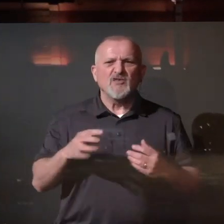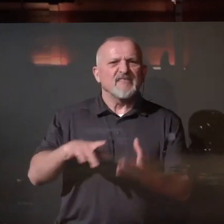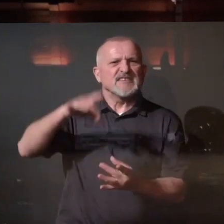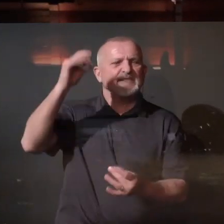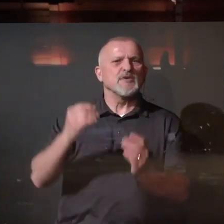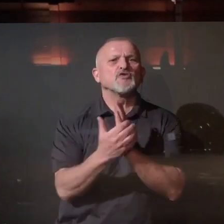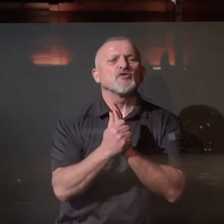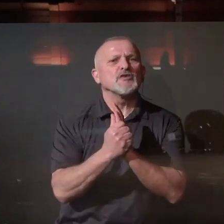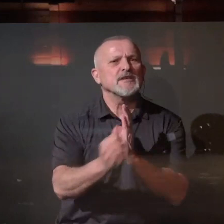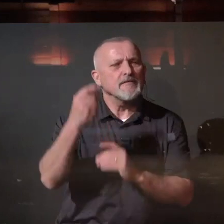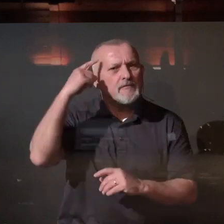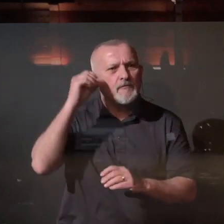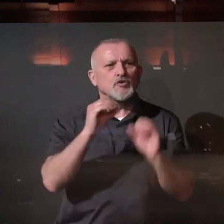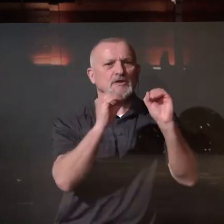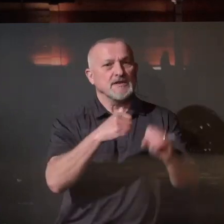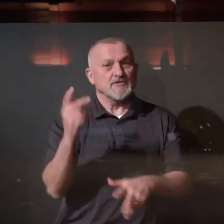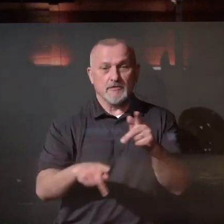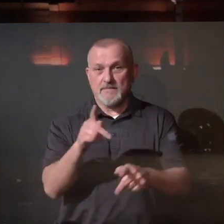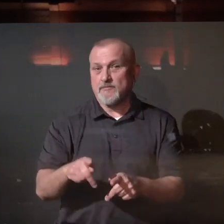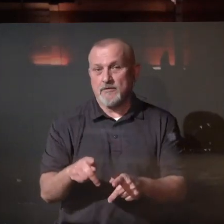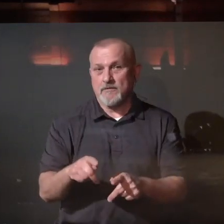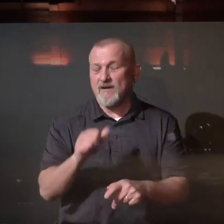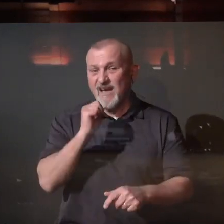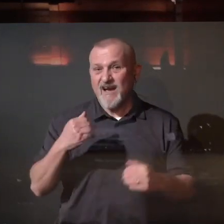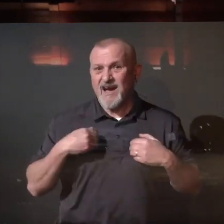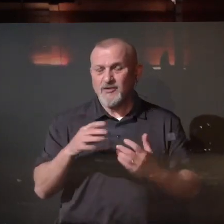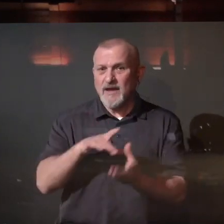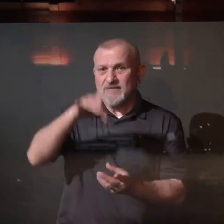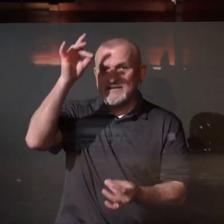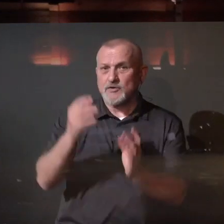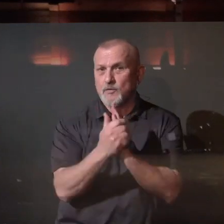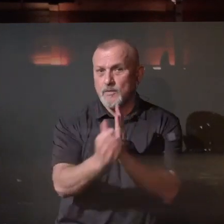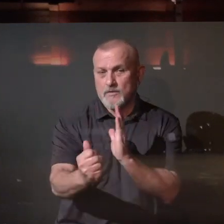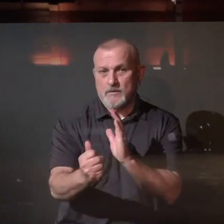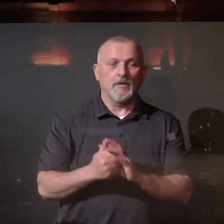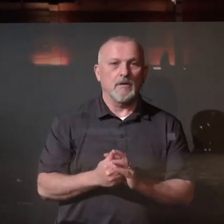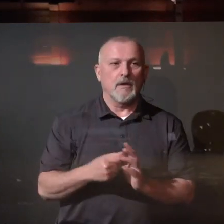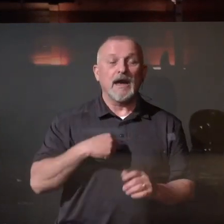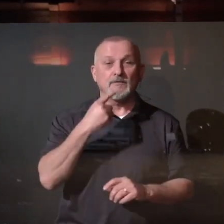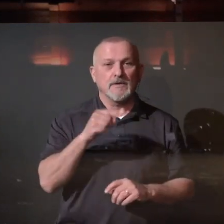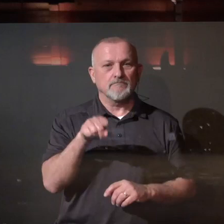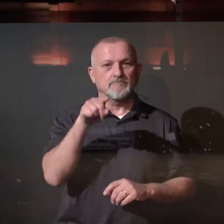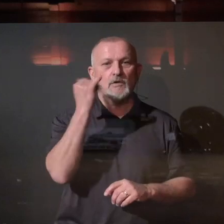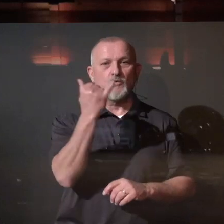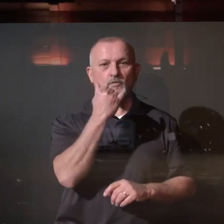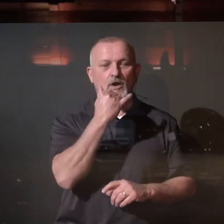Jesus. I don't have that spiritual gift in this. And you know what I would tell you? I would say you're